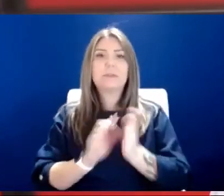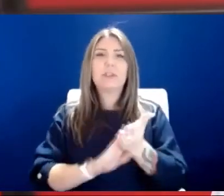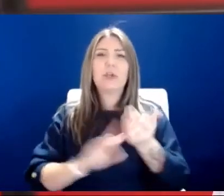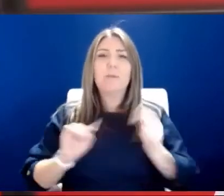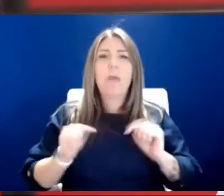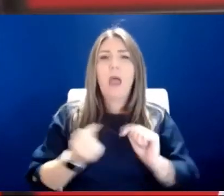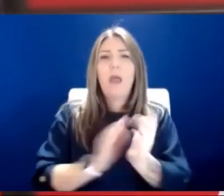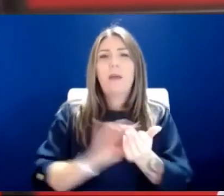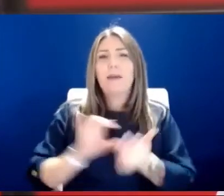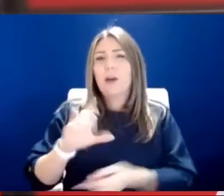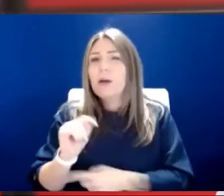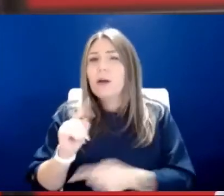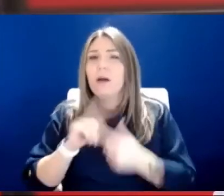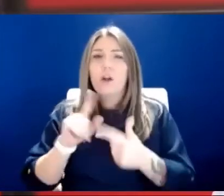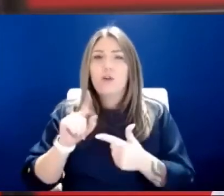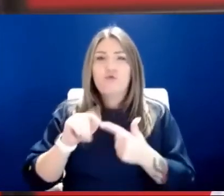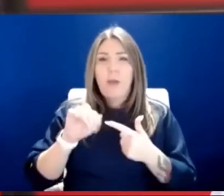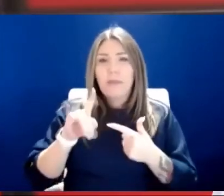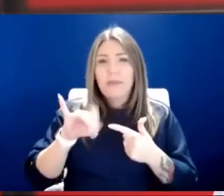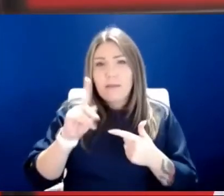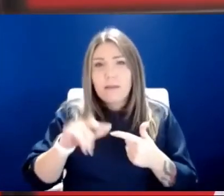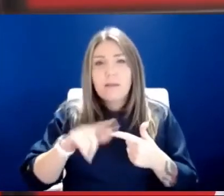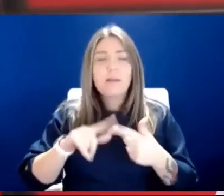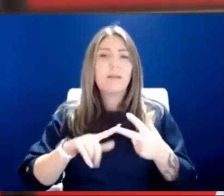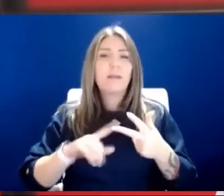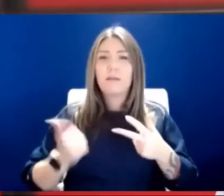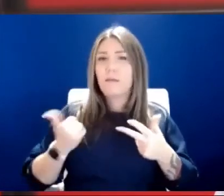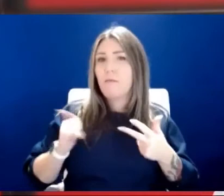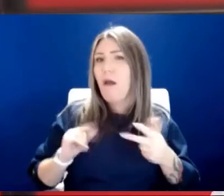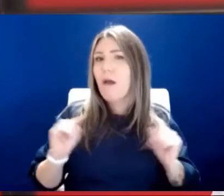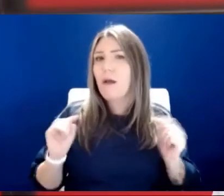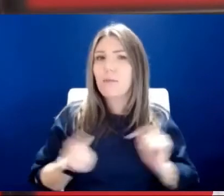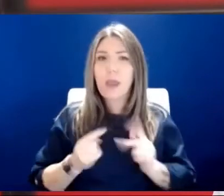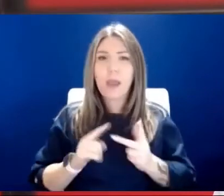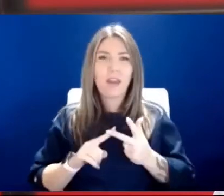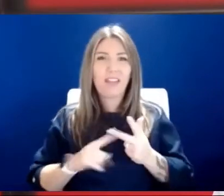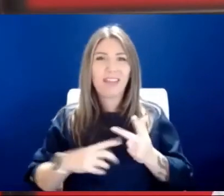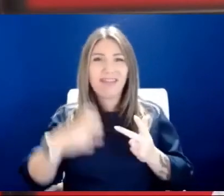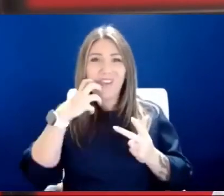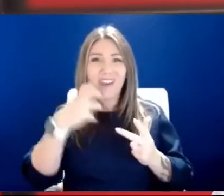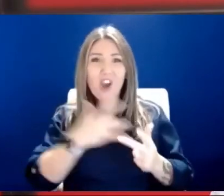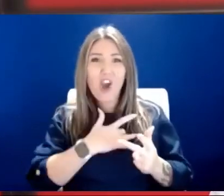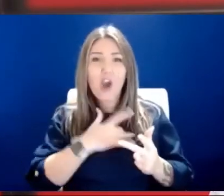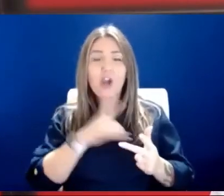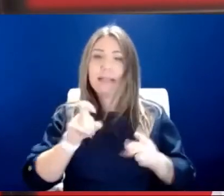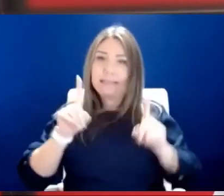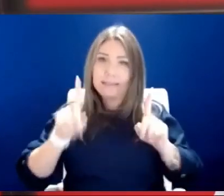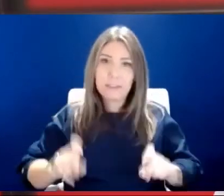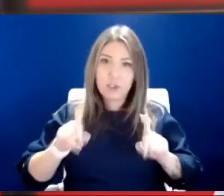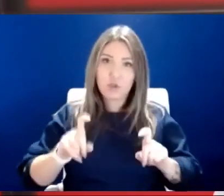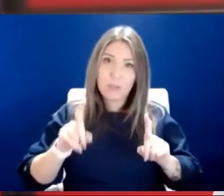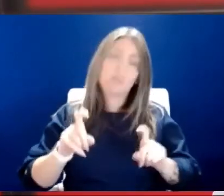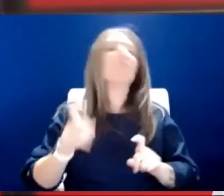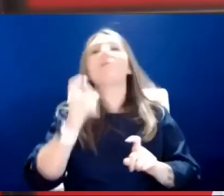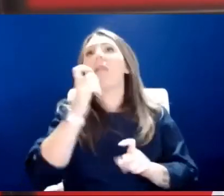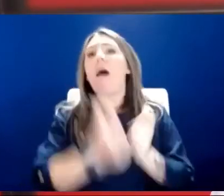pain, thick heart, or heart conditions, it needs to be screened. Not everybody in the